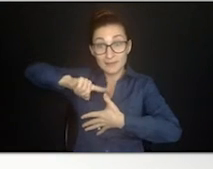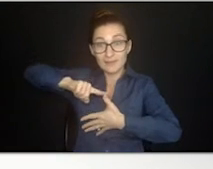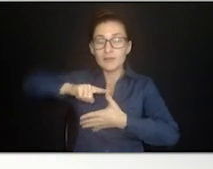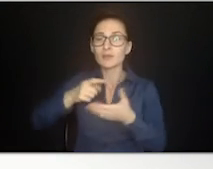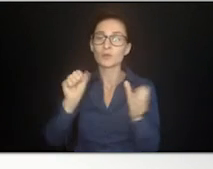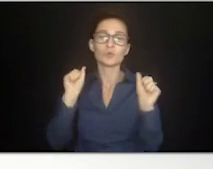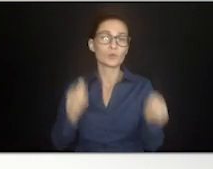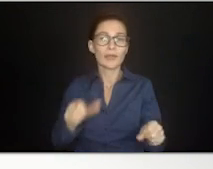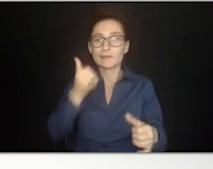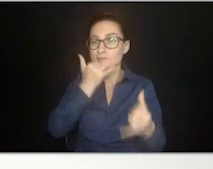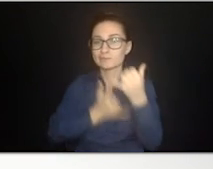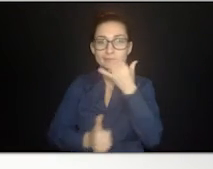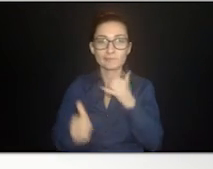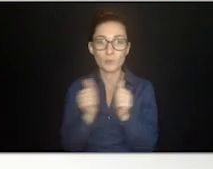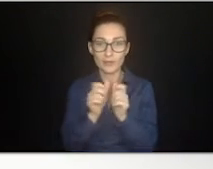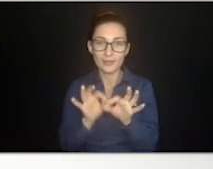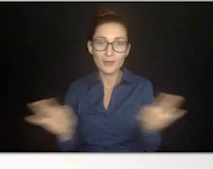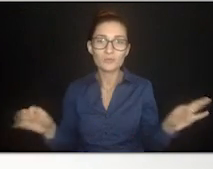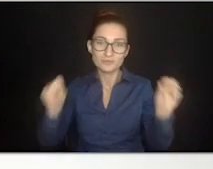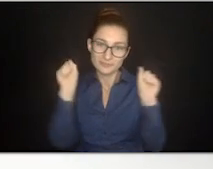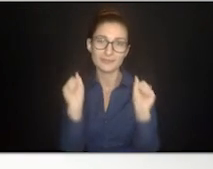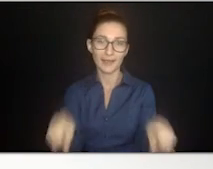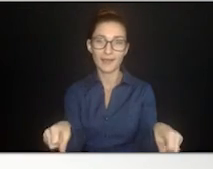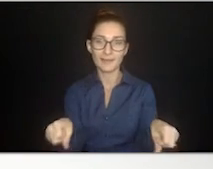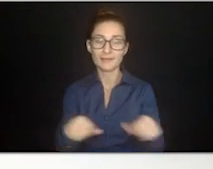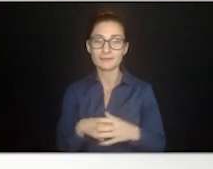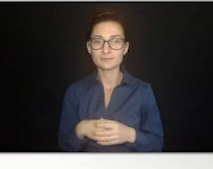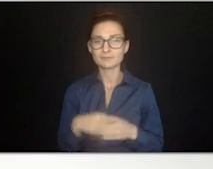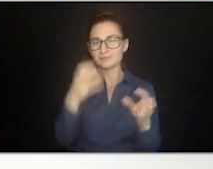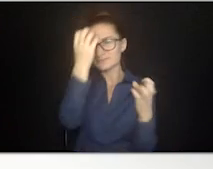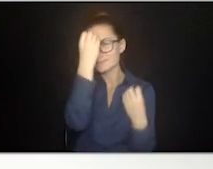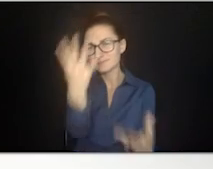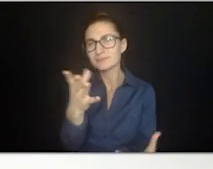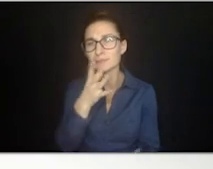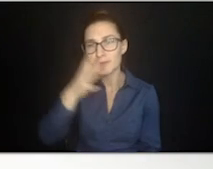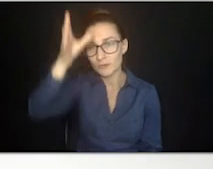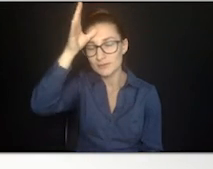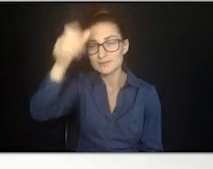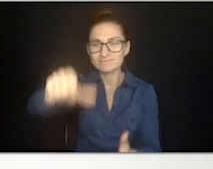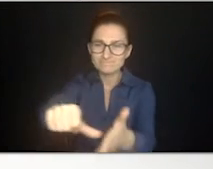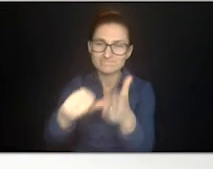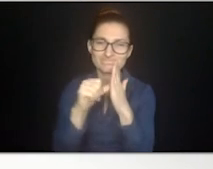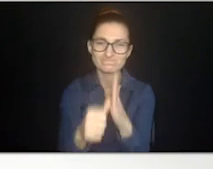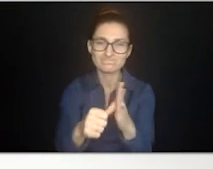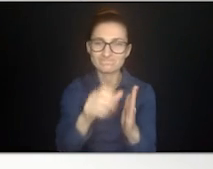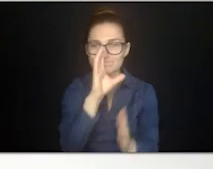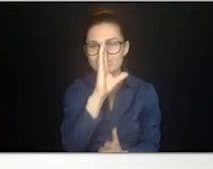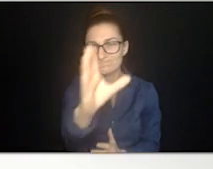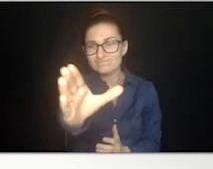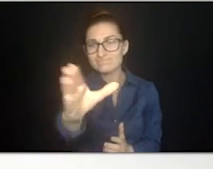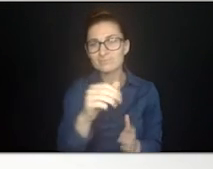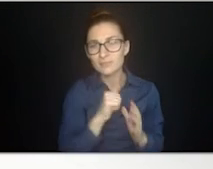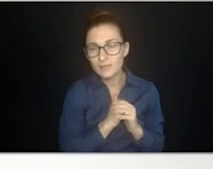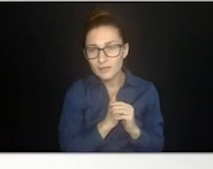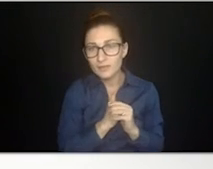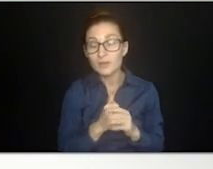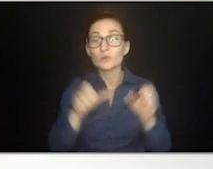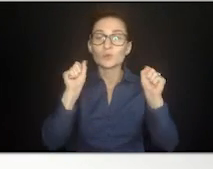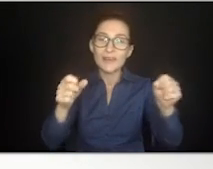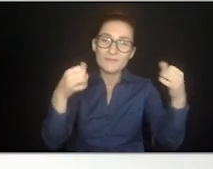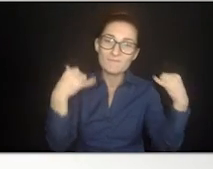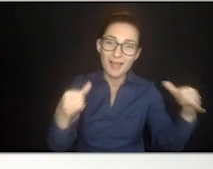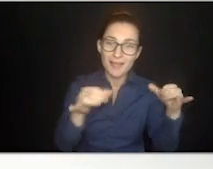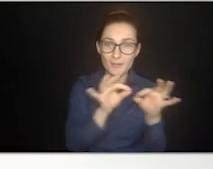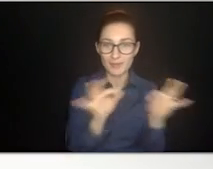make mistakes with language. For parents out there, I need you to hear this from me to you. It is okay to play